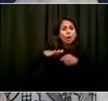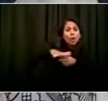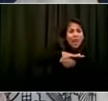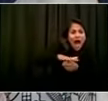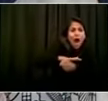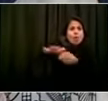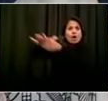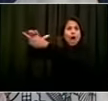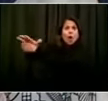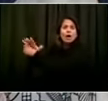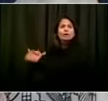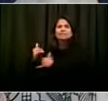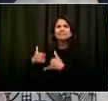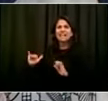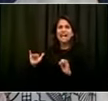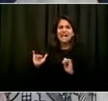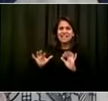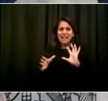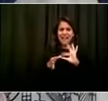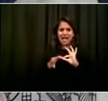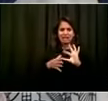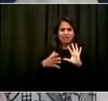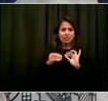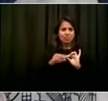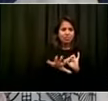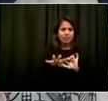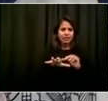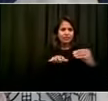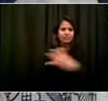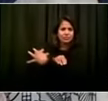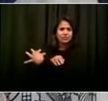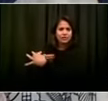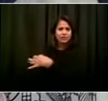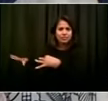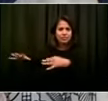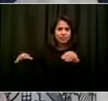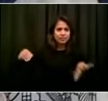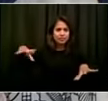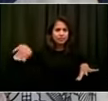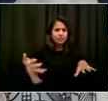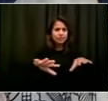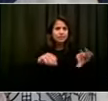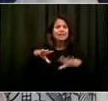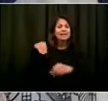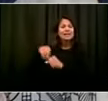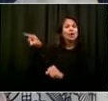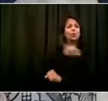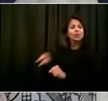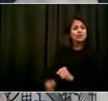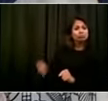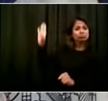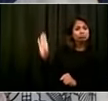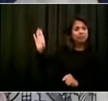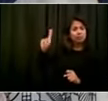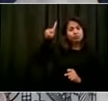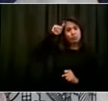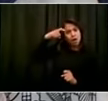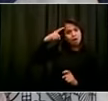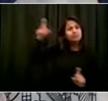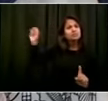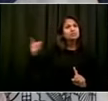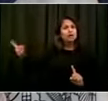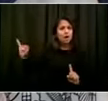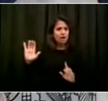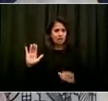So overwhelmingly, these zip codes are areas of concern across the board. It's not as clean as, the west half of the